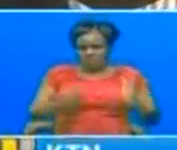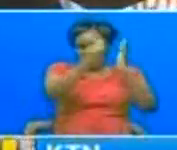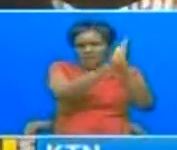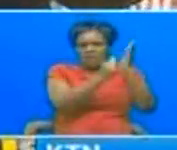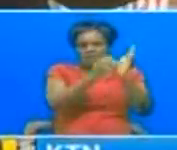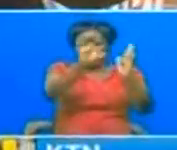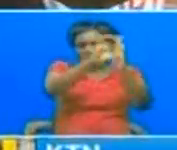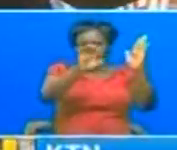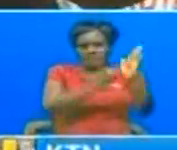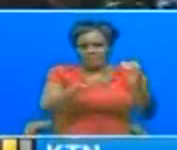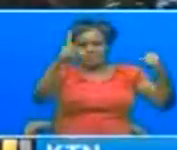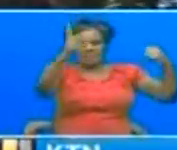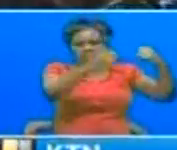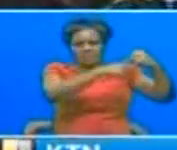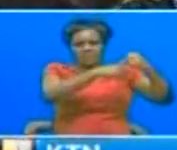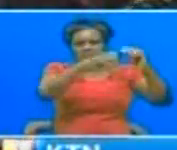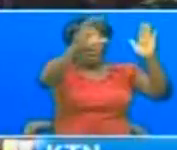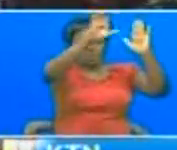Chapter 6 of the Constitution.